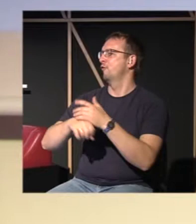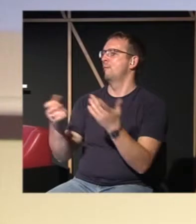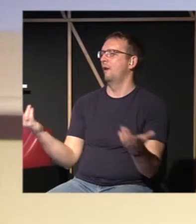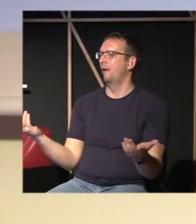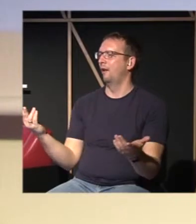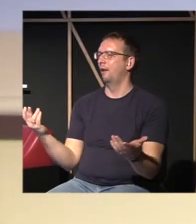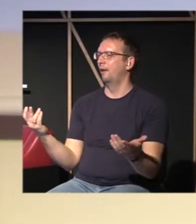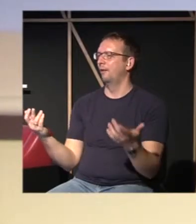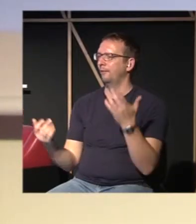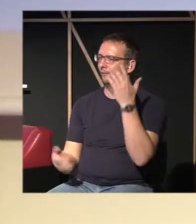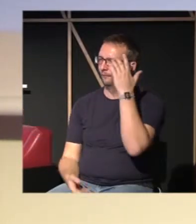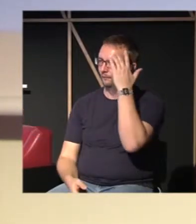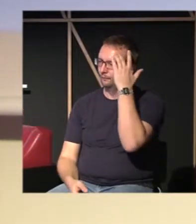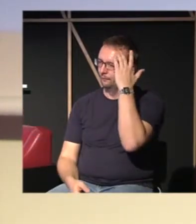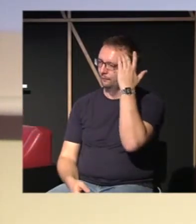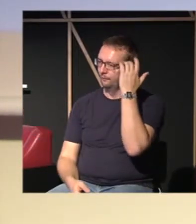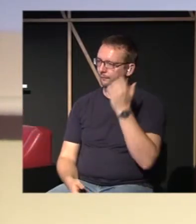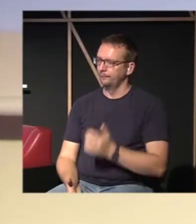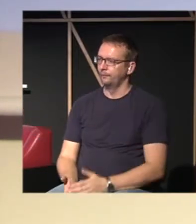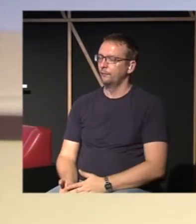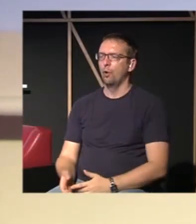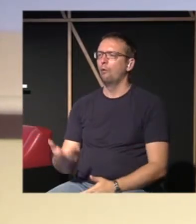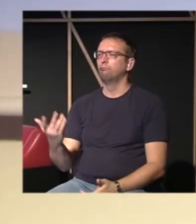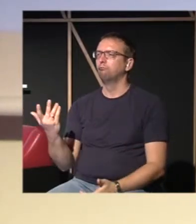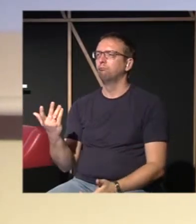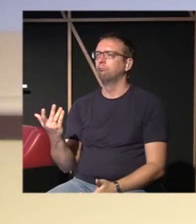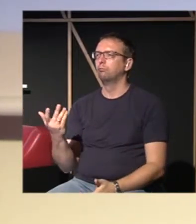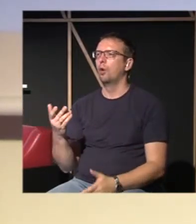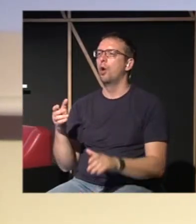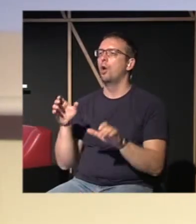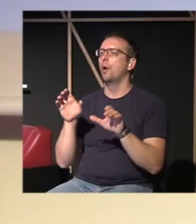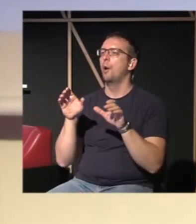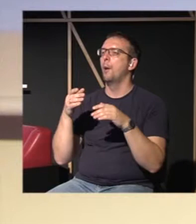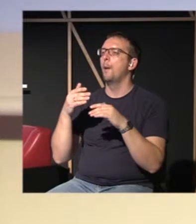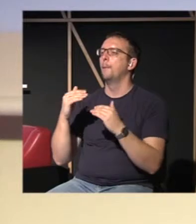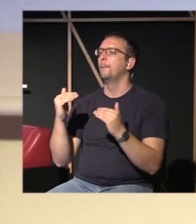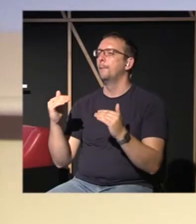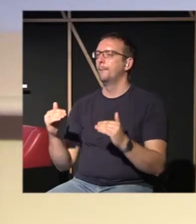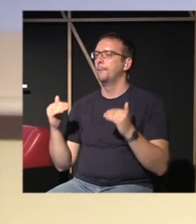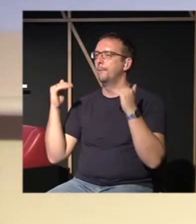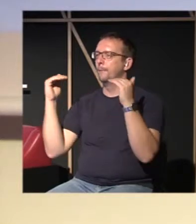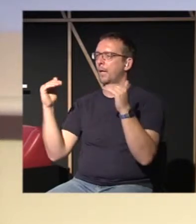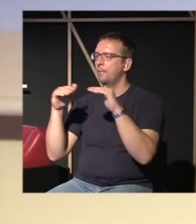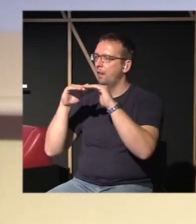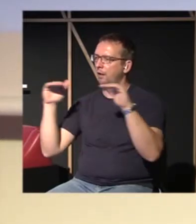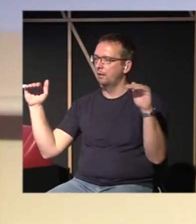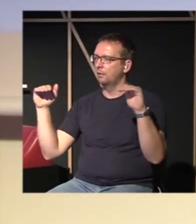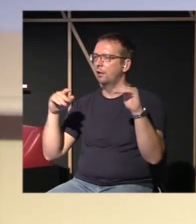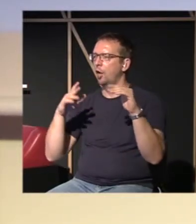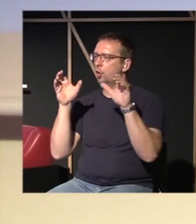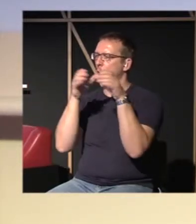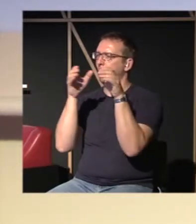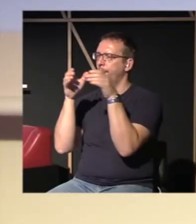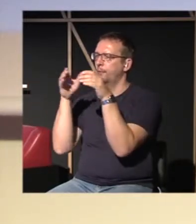League clubs, I would talk about CSK Moscow and Spartak Moscow, the most active clubs. All of